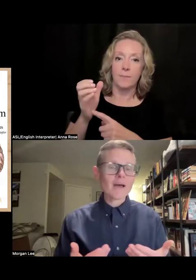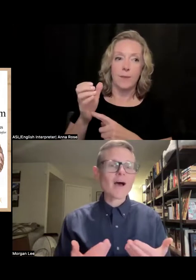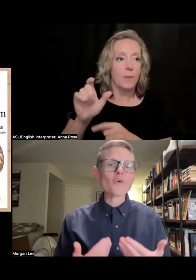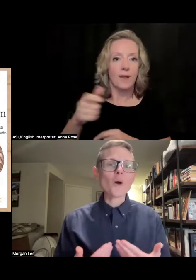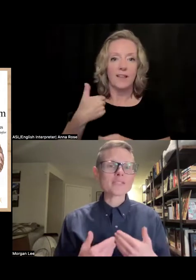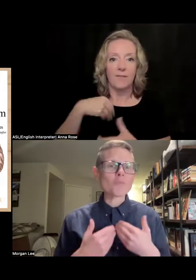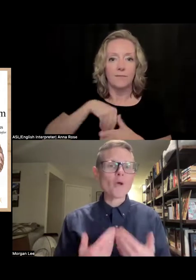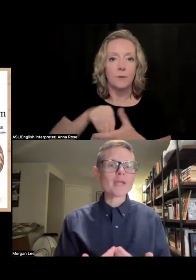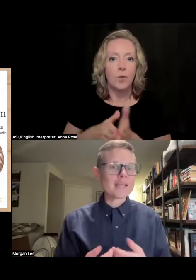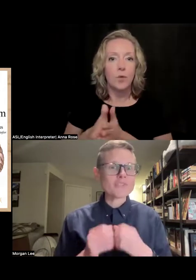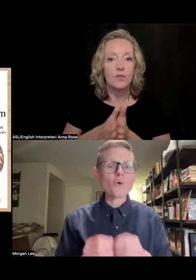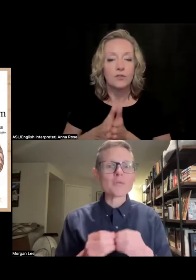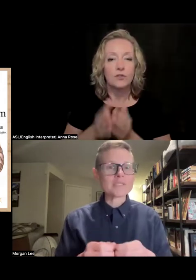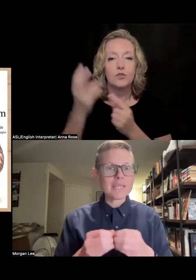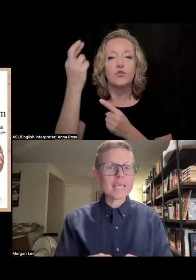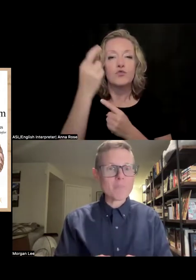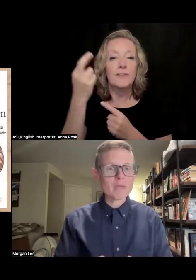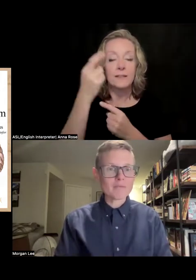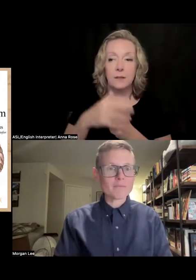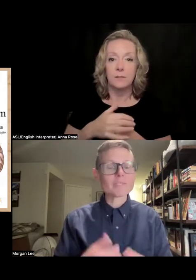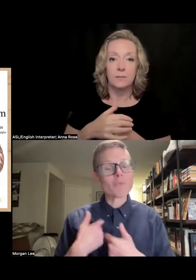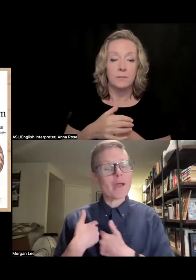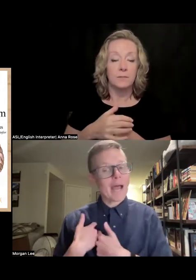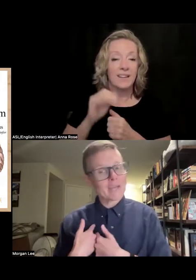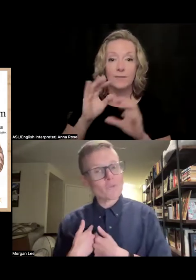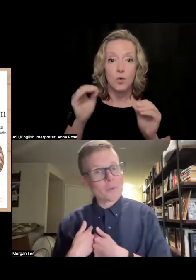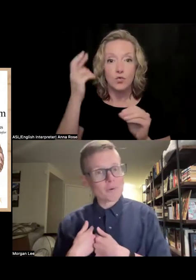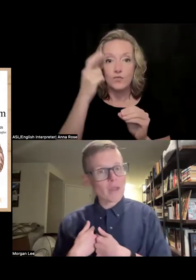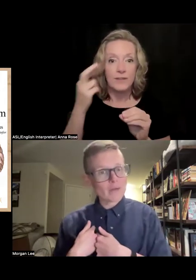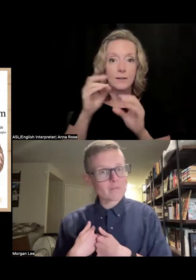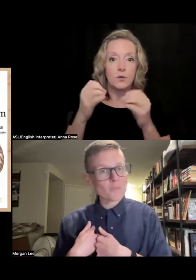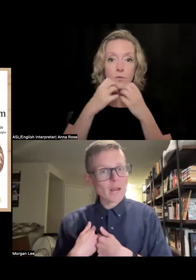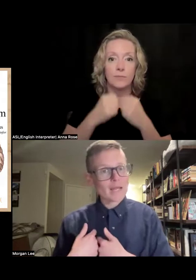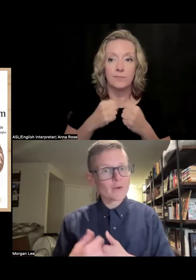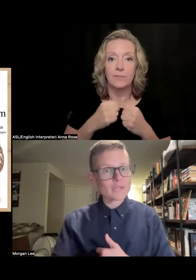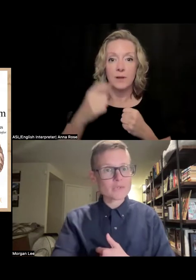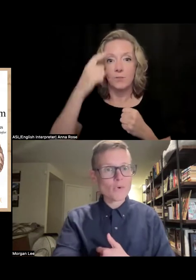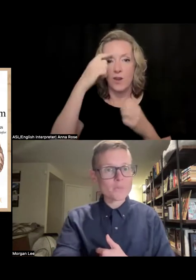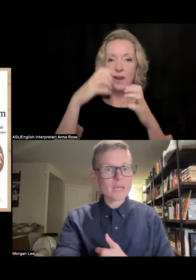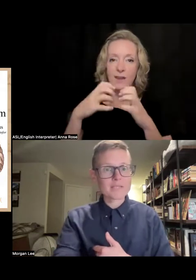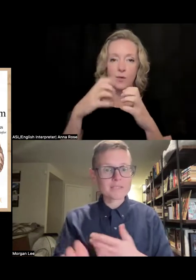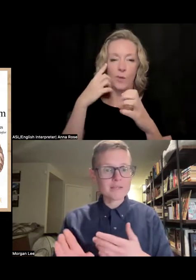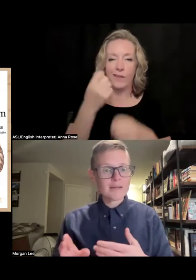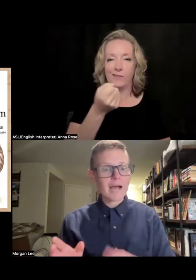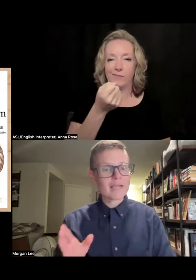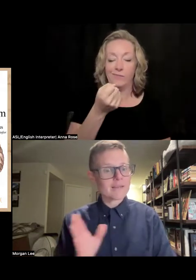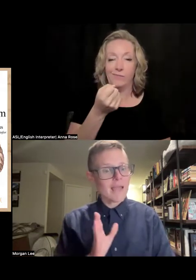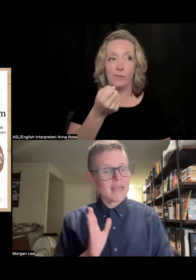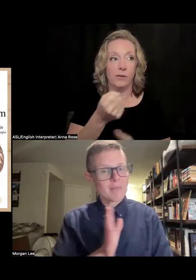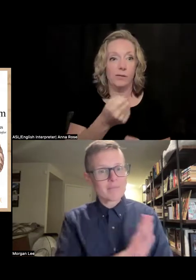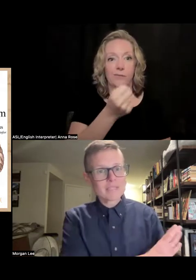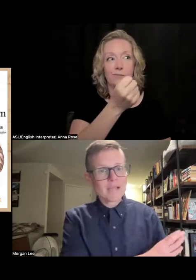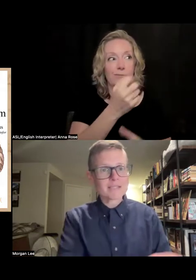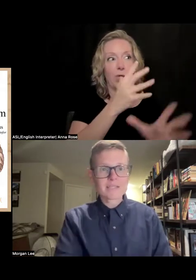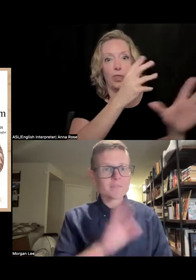reason. Otherwise, the brain has no reason to keep it, which is why I don't remember a lot from what I learned in school, because I